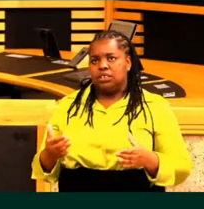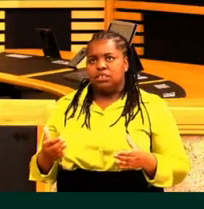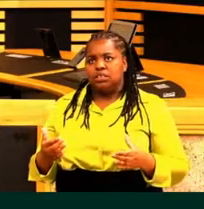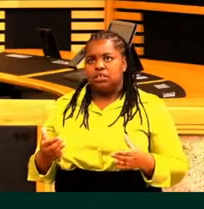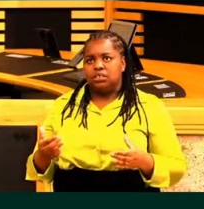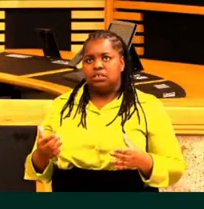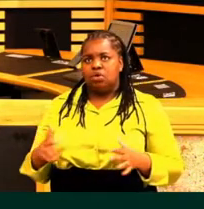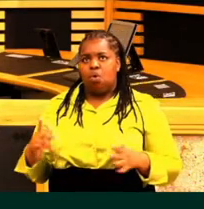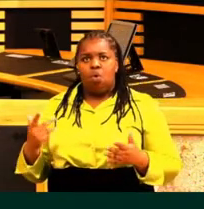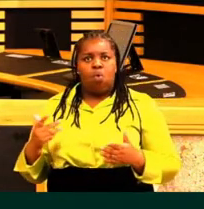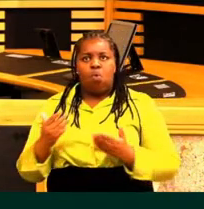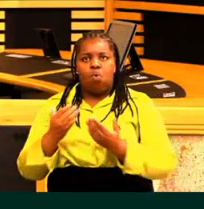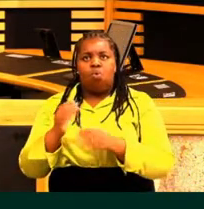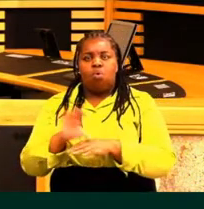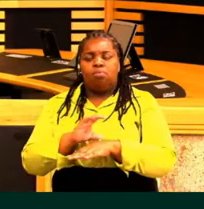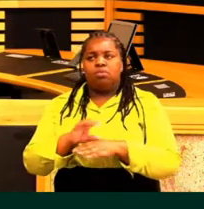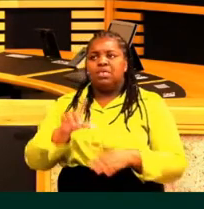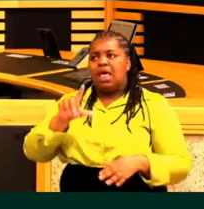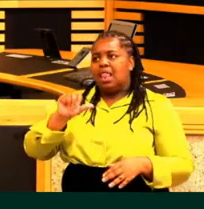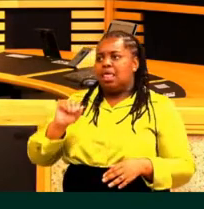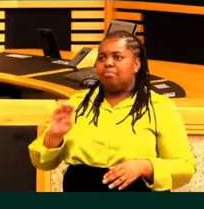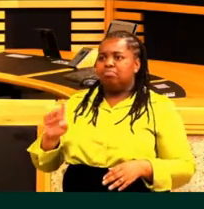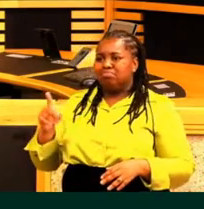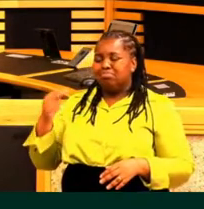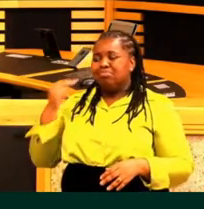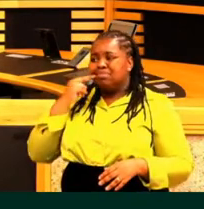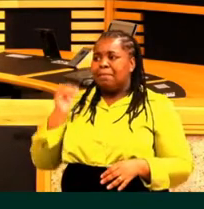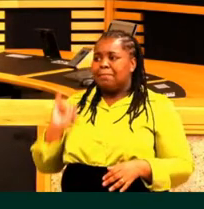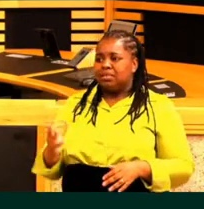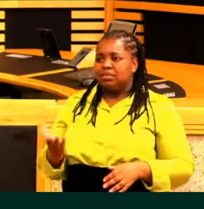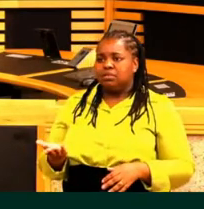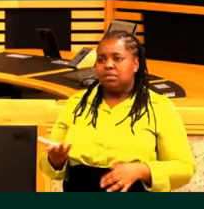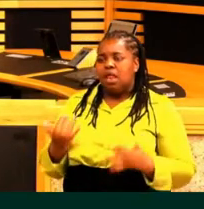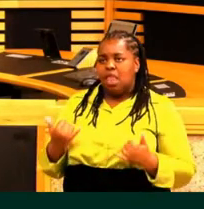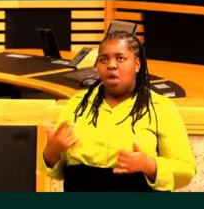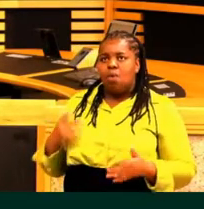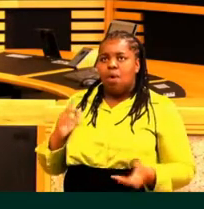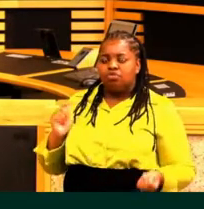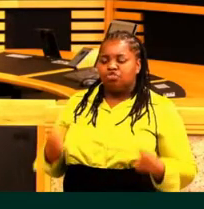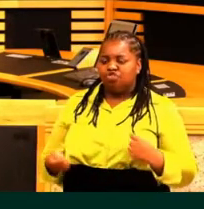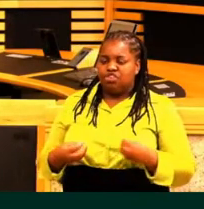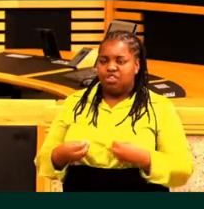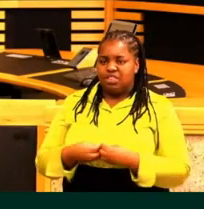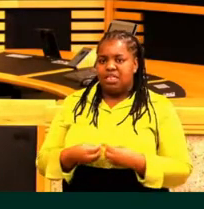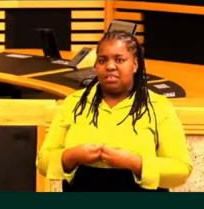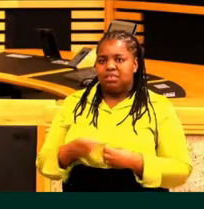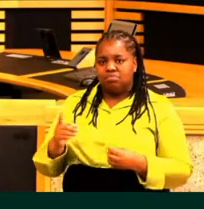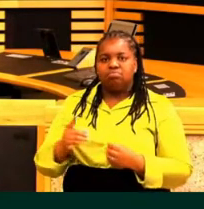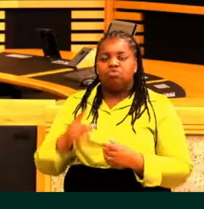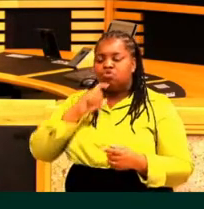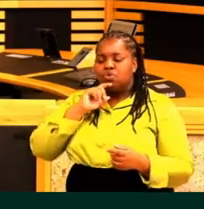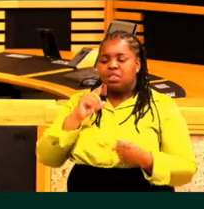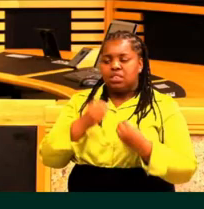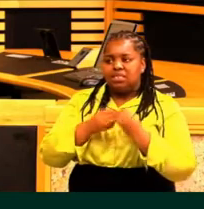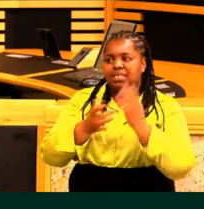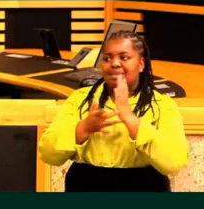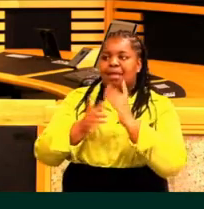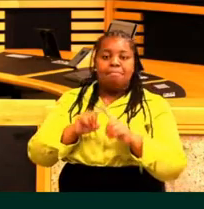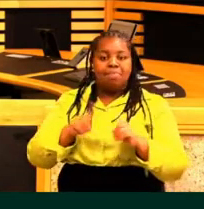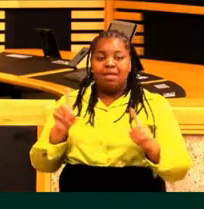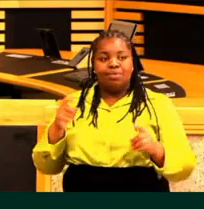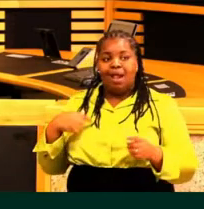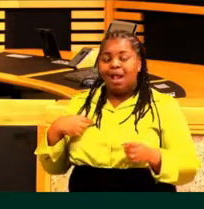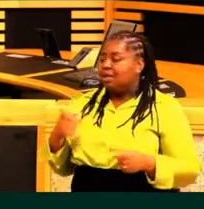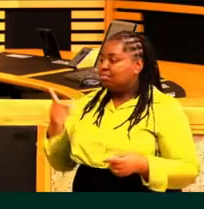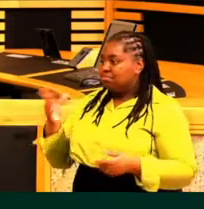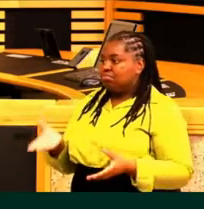or computer lab a serious embarrassment now we want to change things and and digitize things but we are unable to